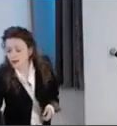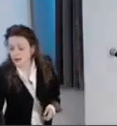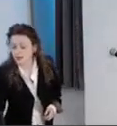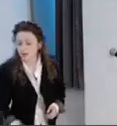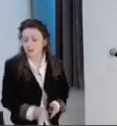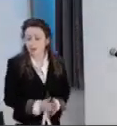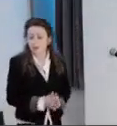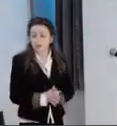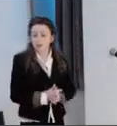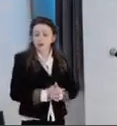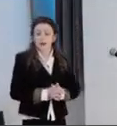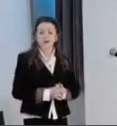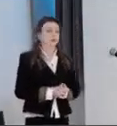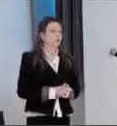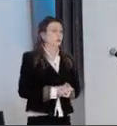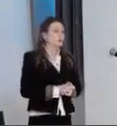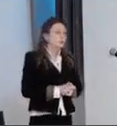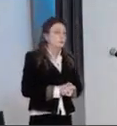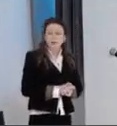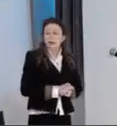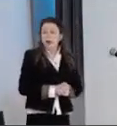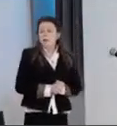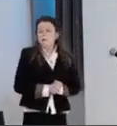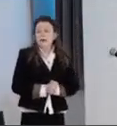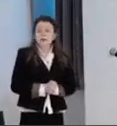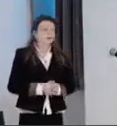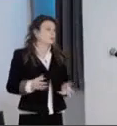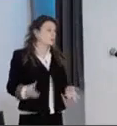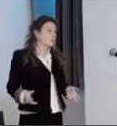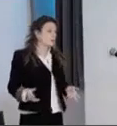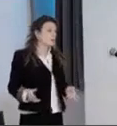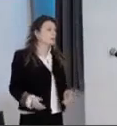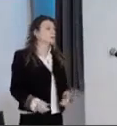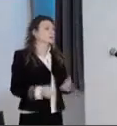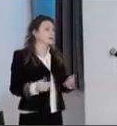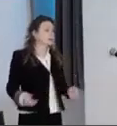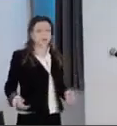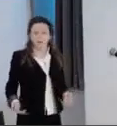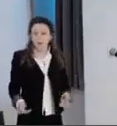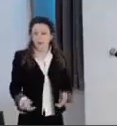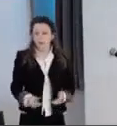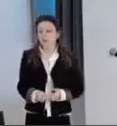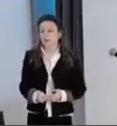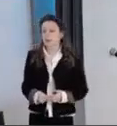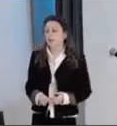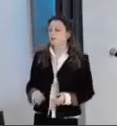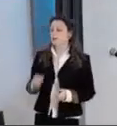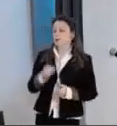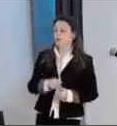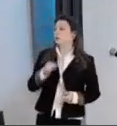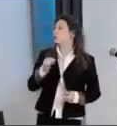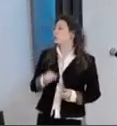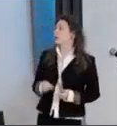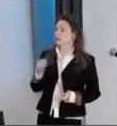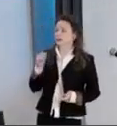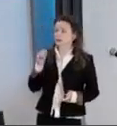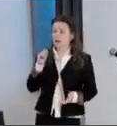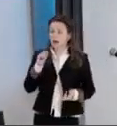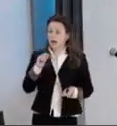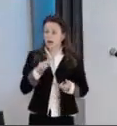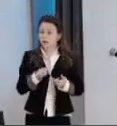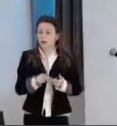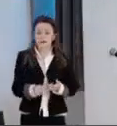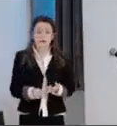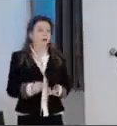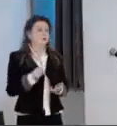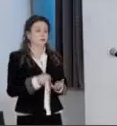parts are, and as Malcolm Budd has healthily observed, many different things can be aesthetically appreciated in this sense: sport,